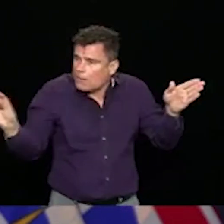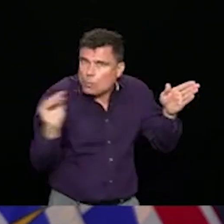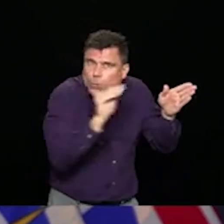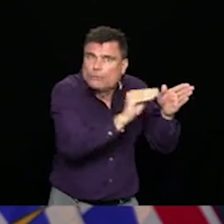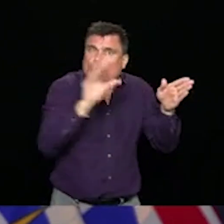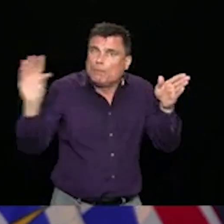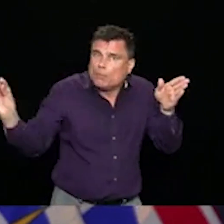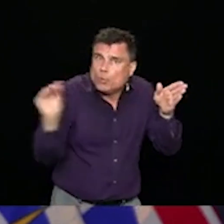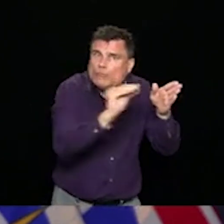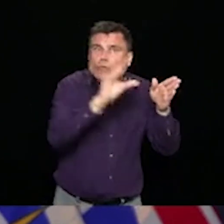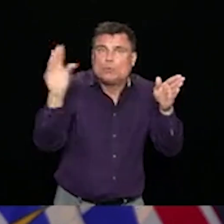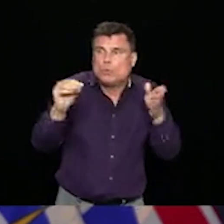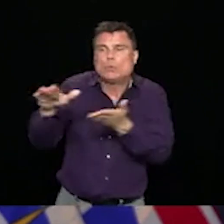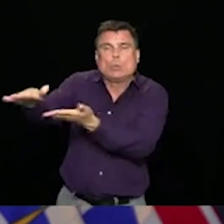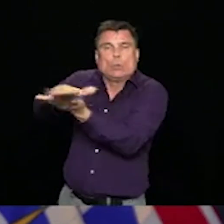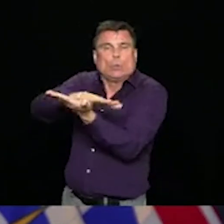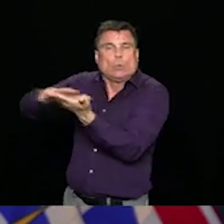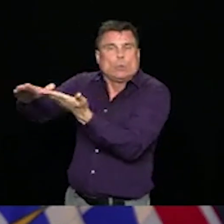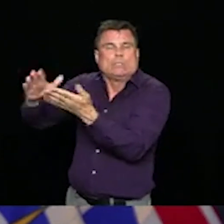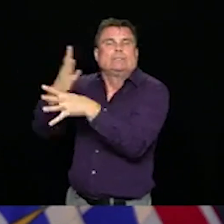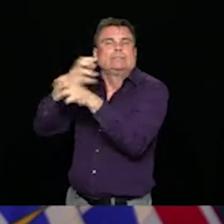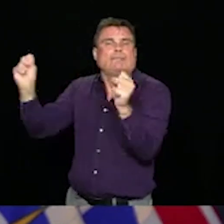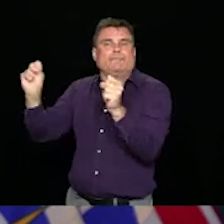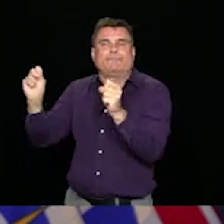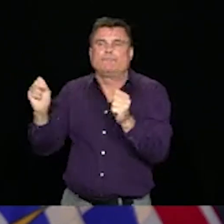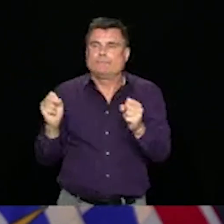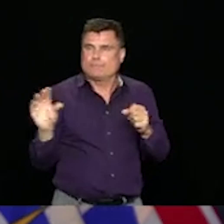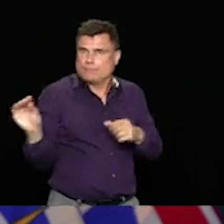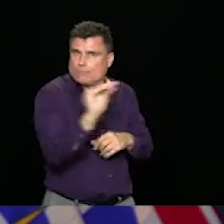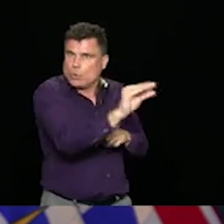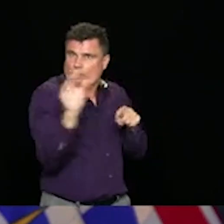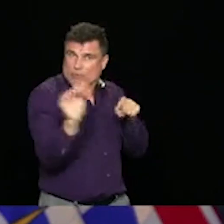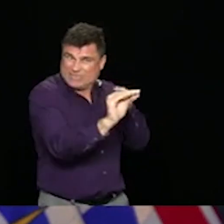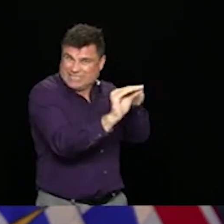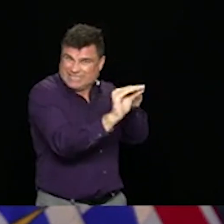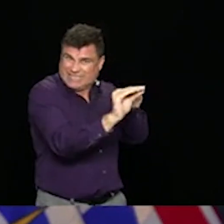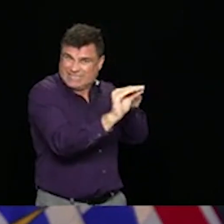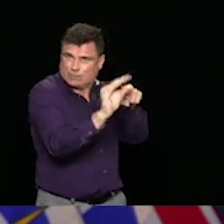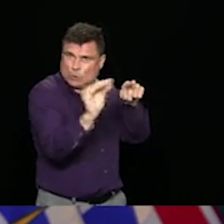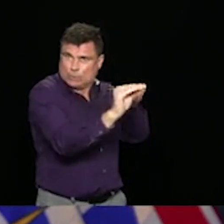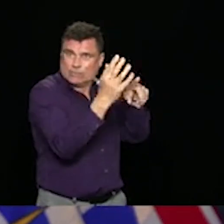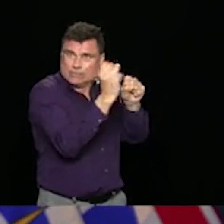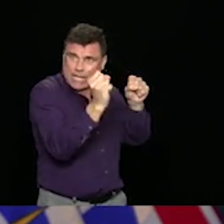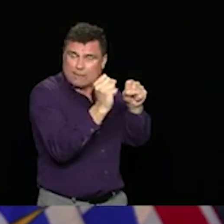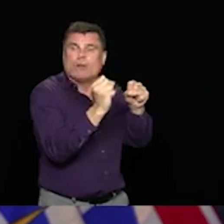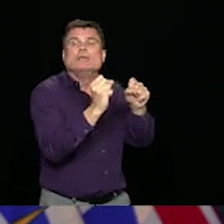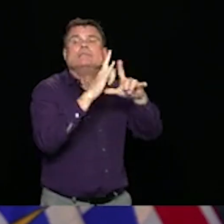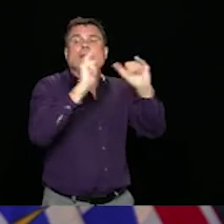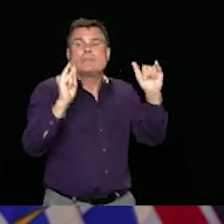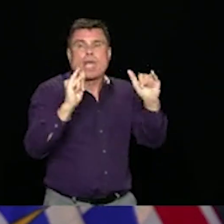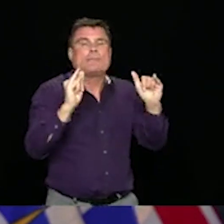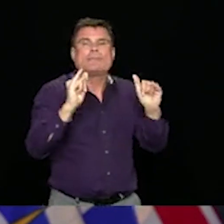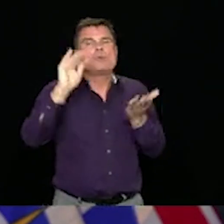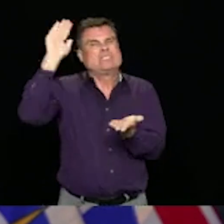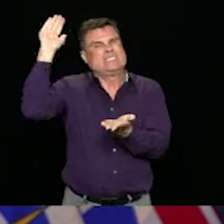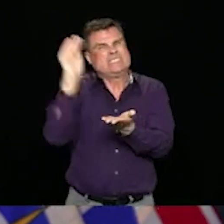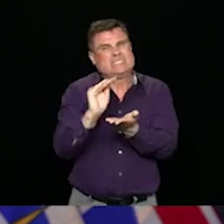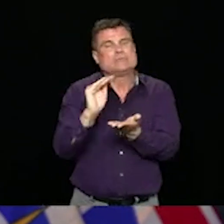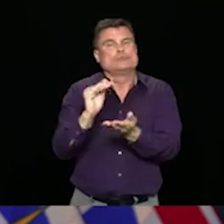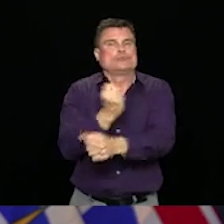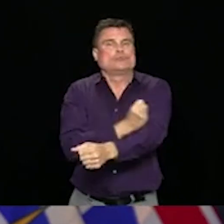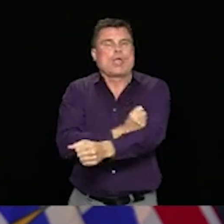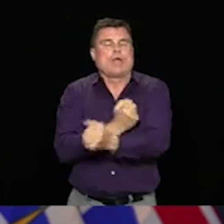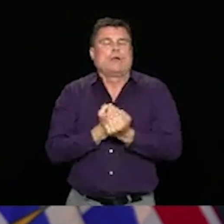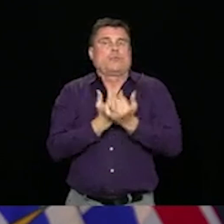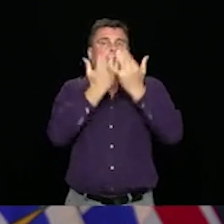of more secure shelter, the supports that they need for overdose prevention and for access to safe supply. So those